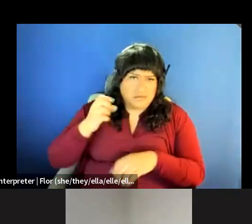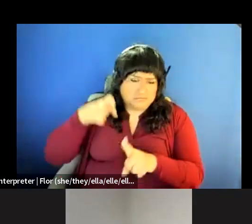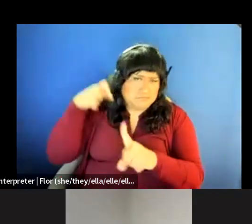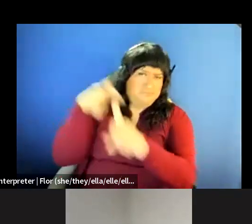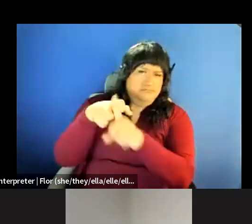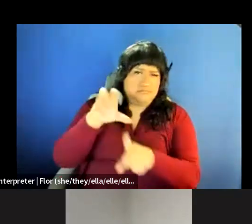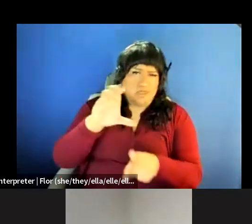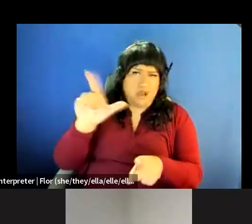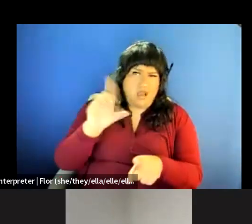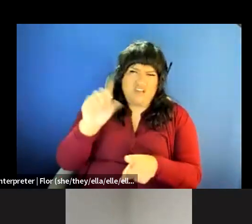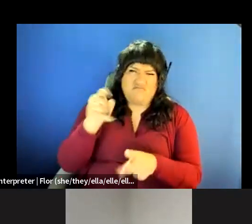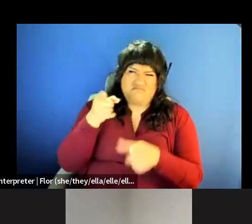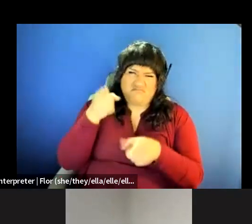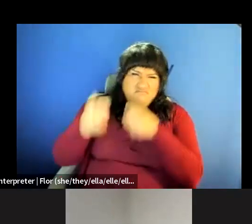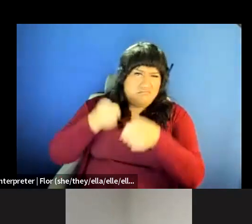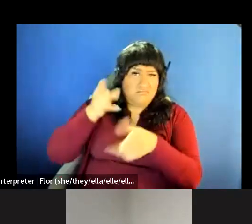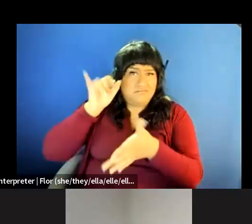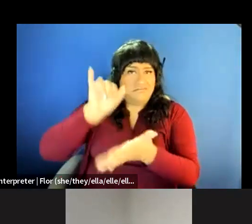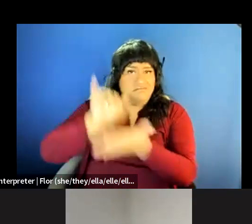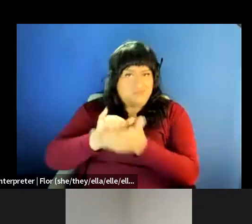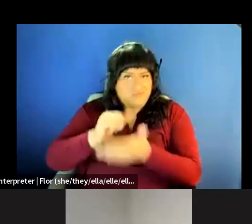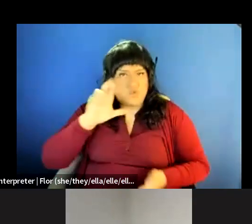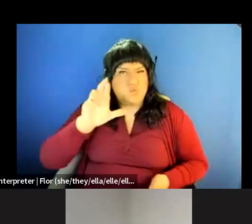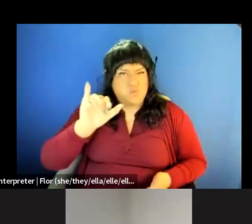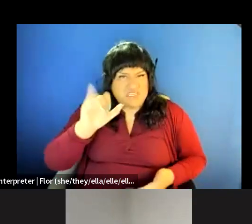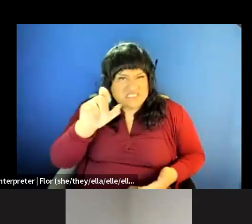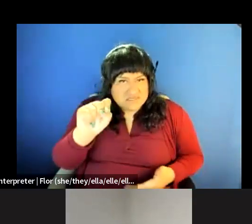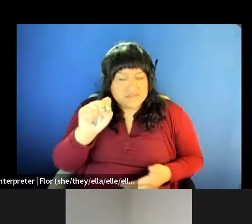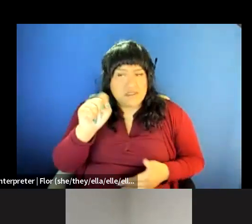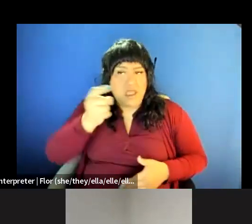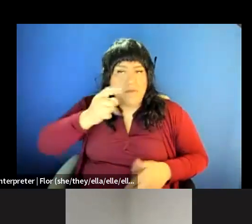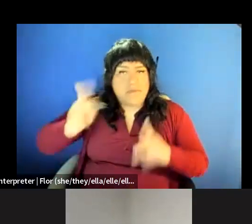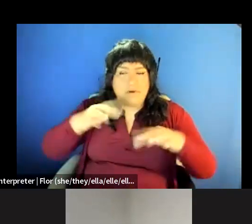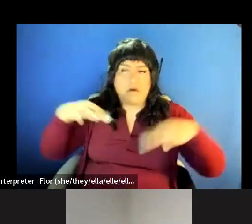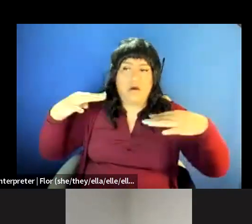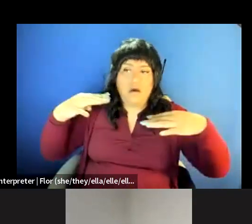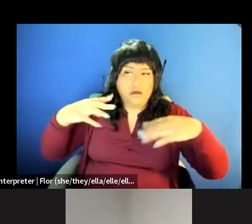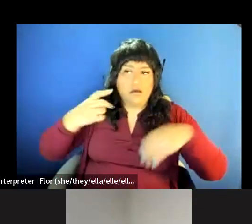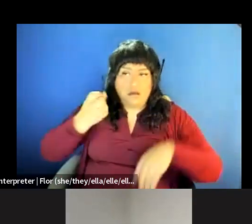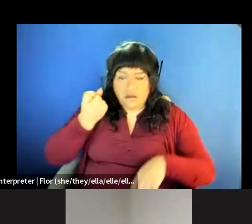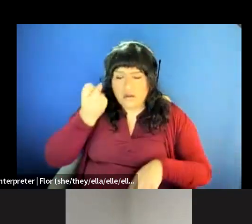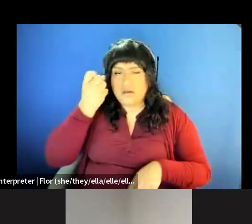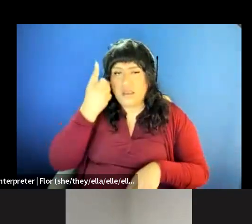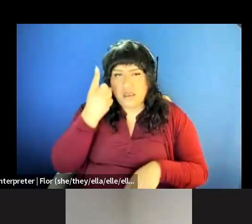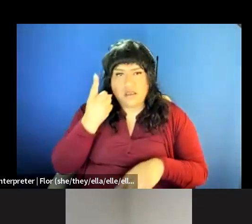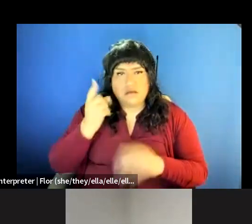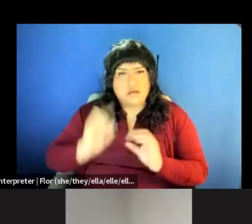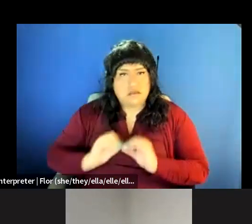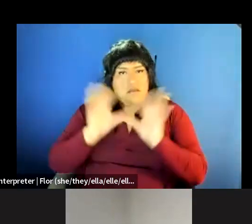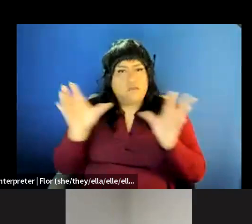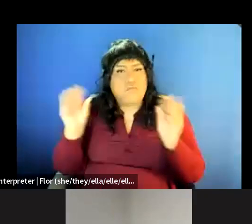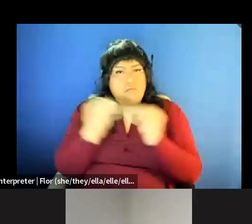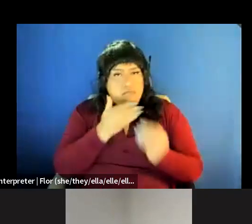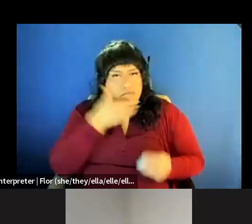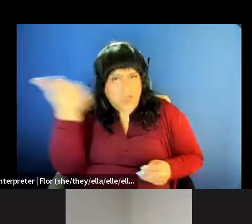that and have people catch the understanding of that a little bit better. Again, the law stayed on the books.